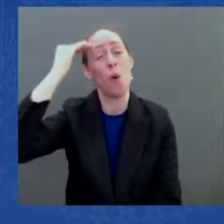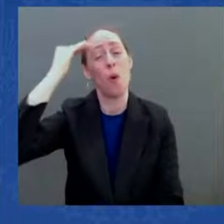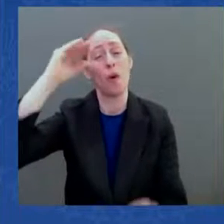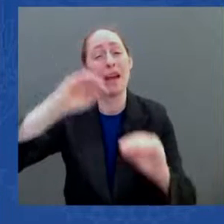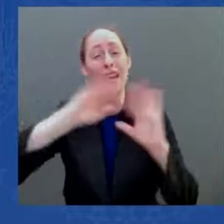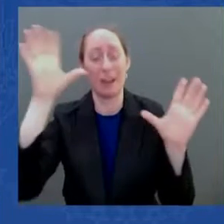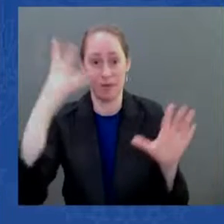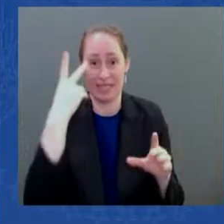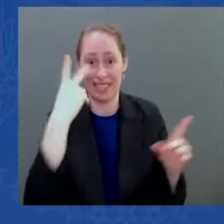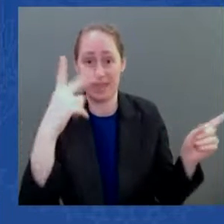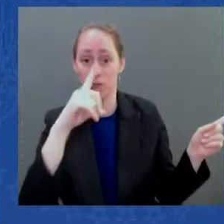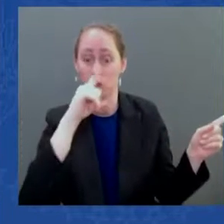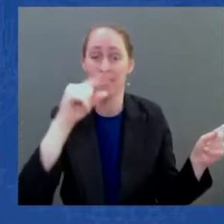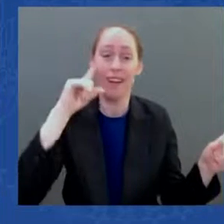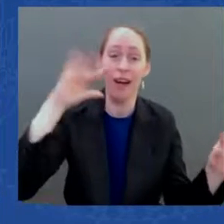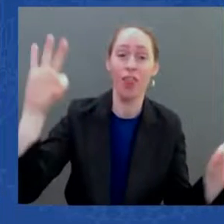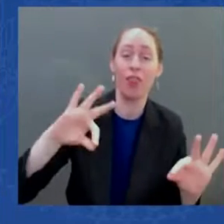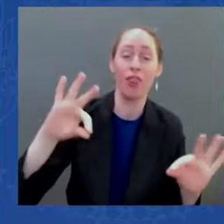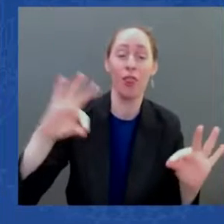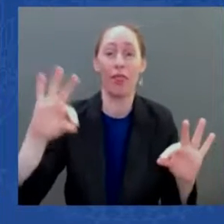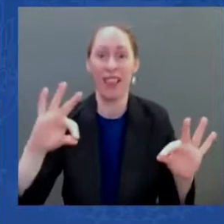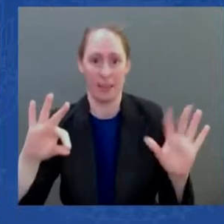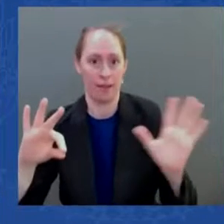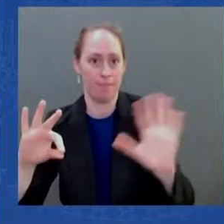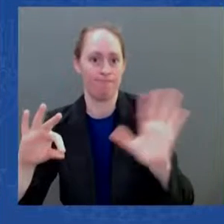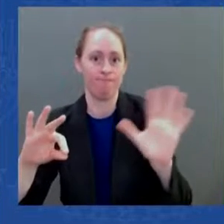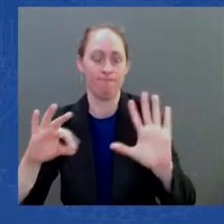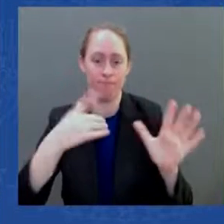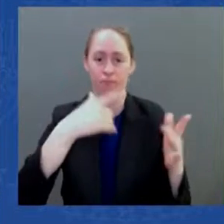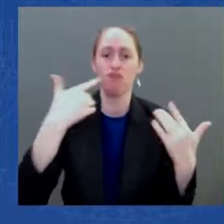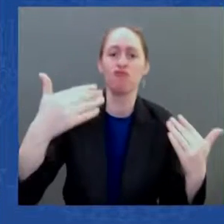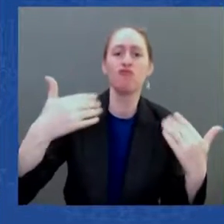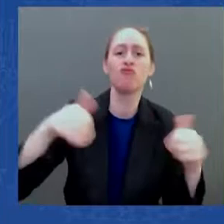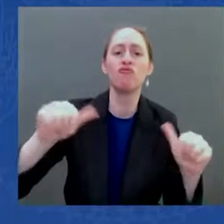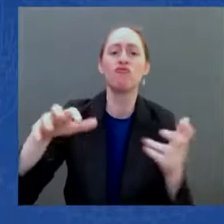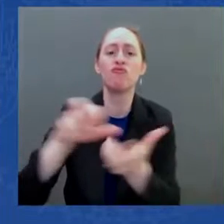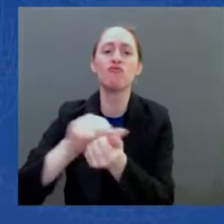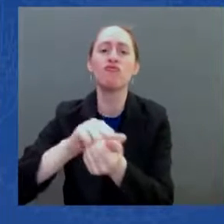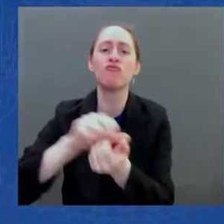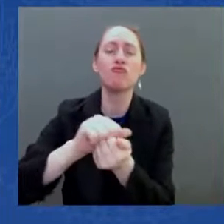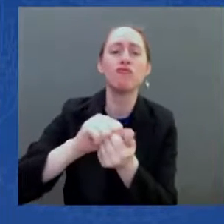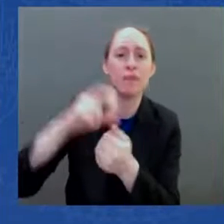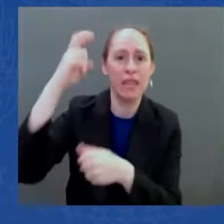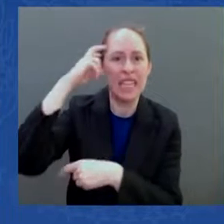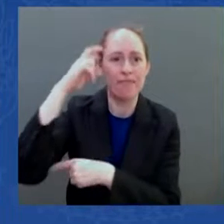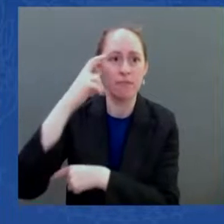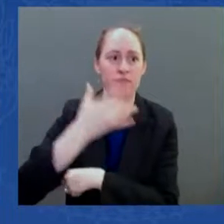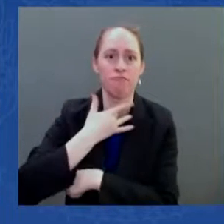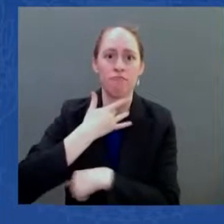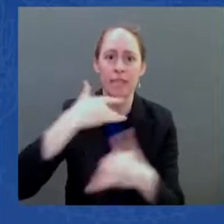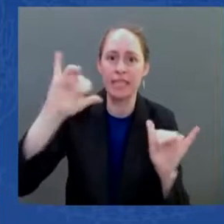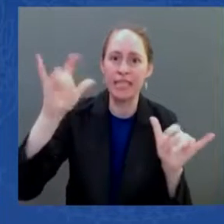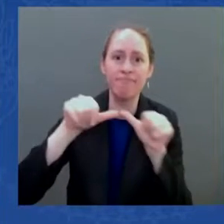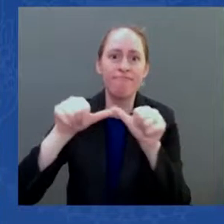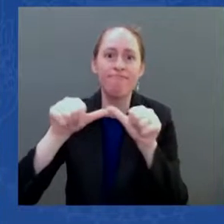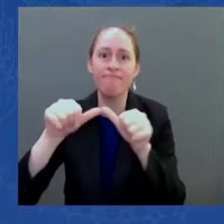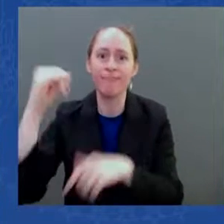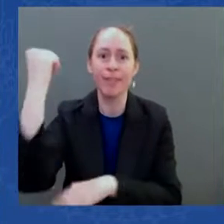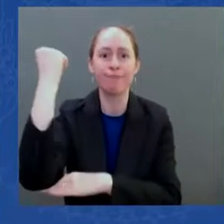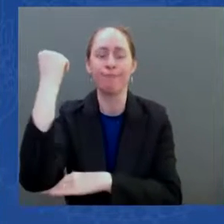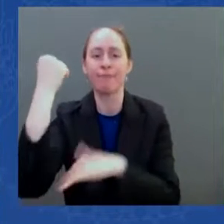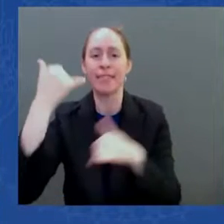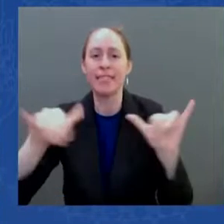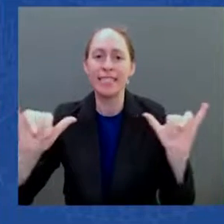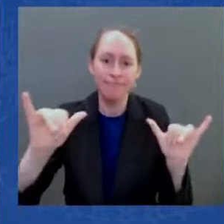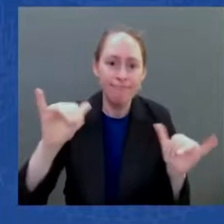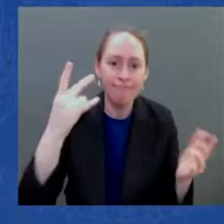Kyiv still stands. President Zelensky and his democratically elected government still remain in power. And the Ukrainian armed